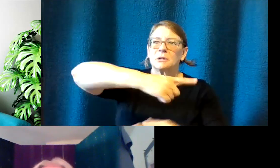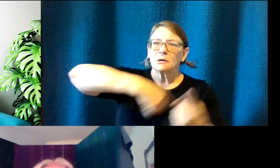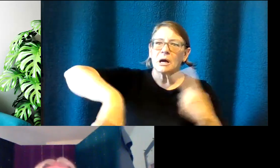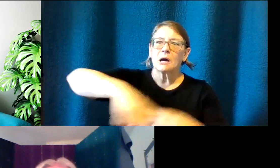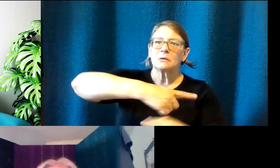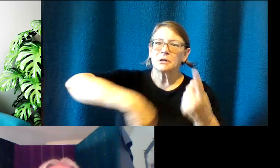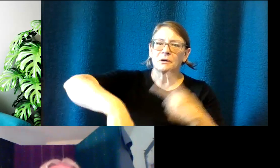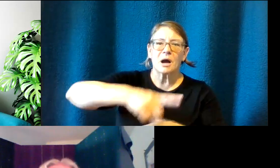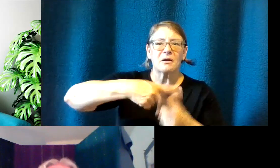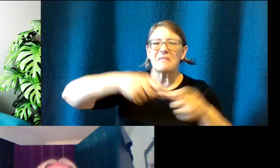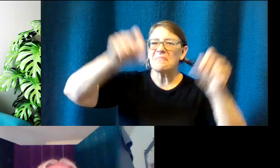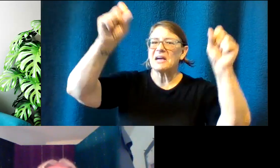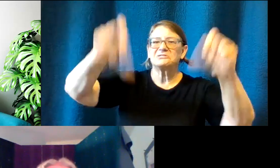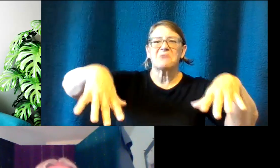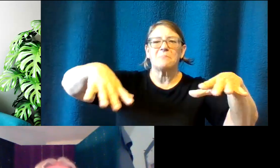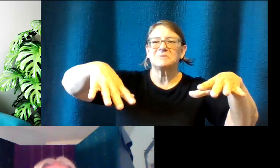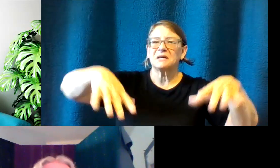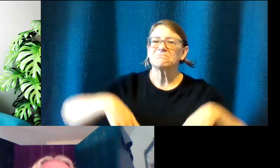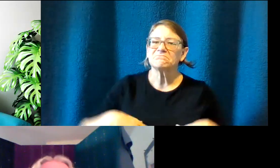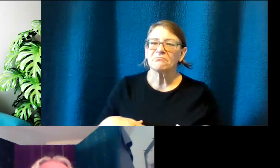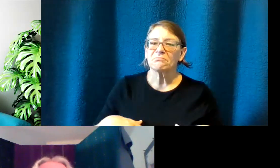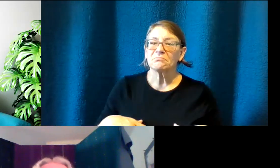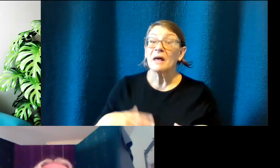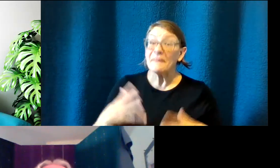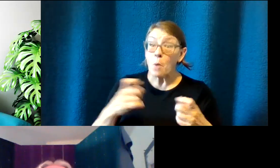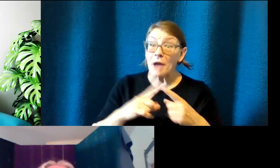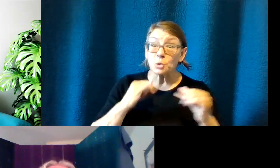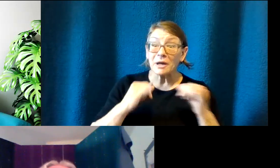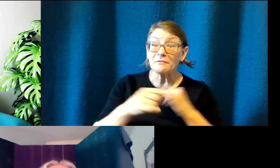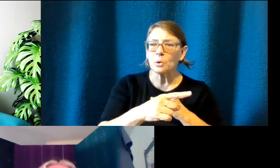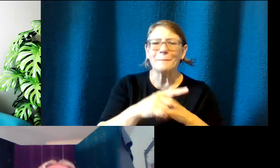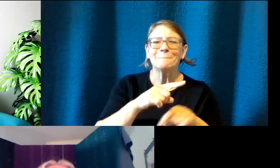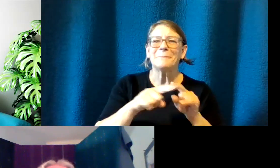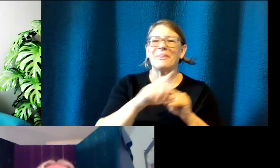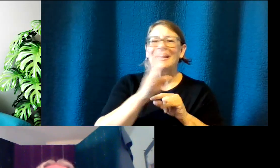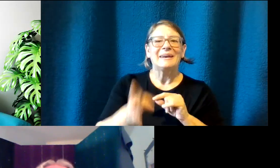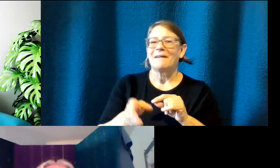then they just dropped it, and they wanted to interview him, and he never got an interview.